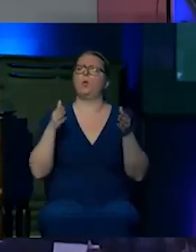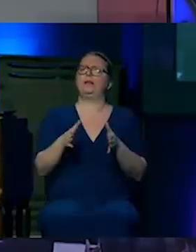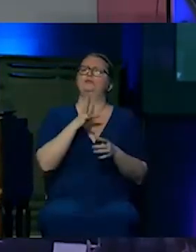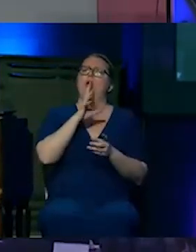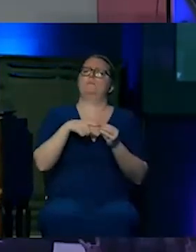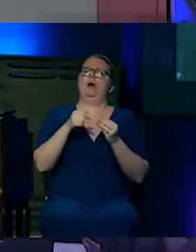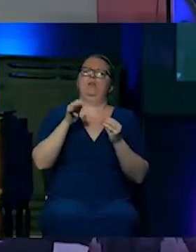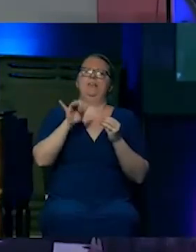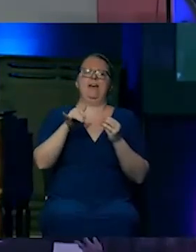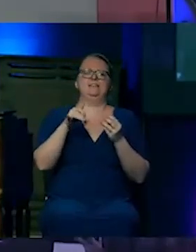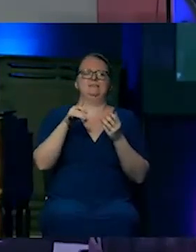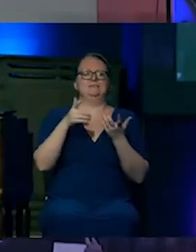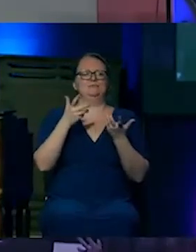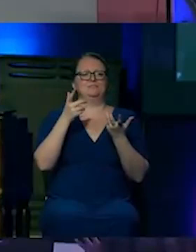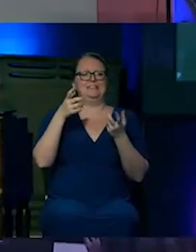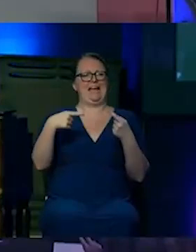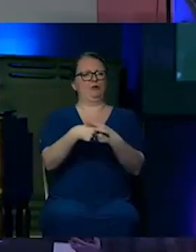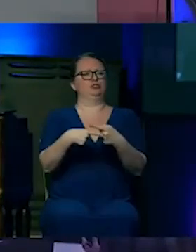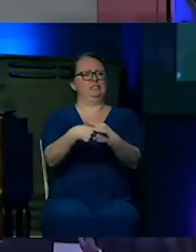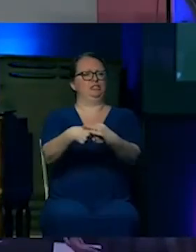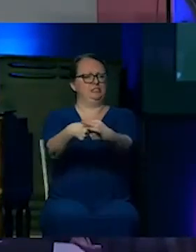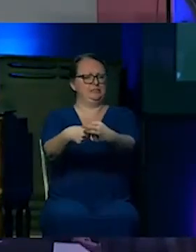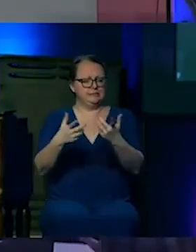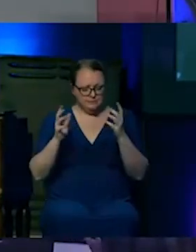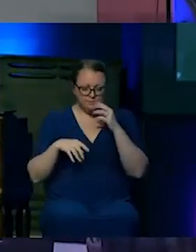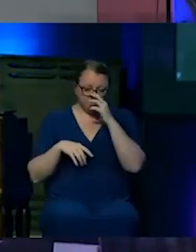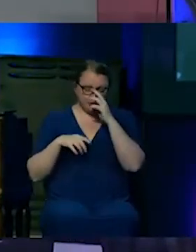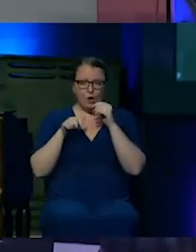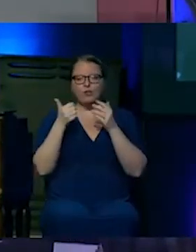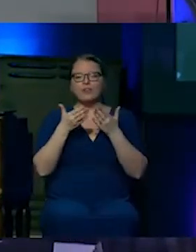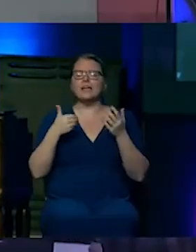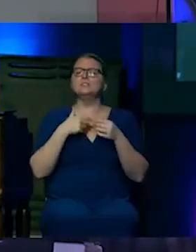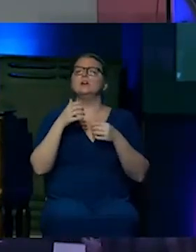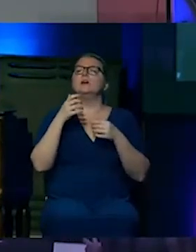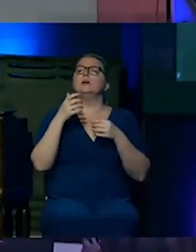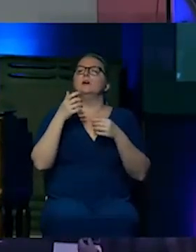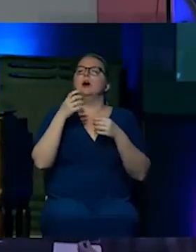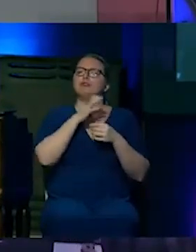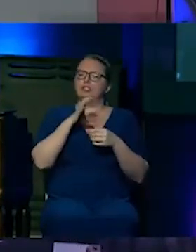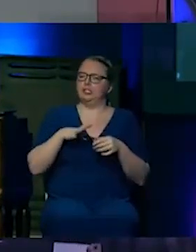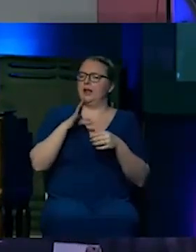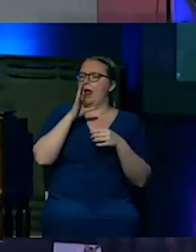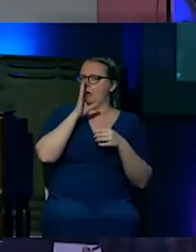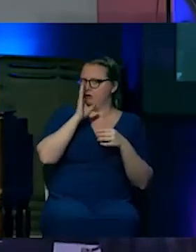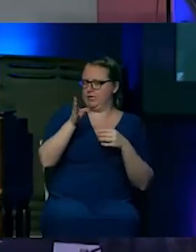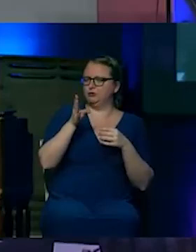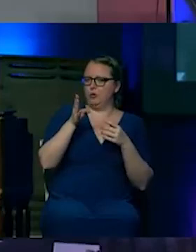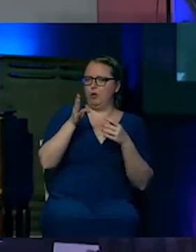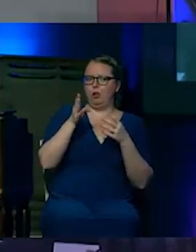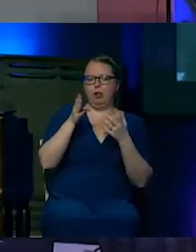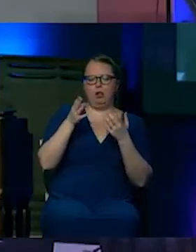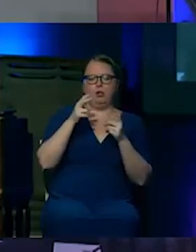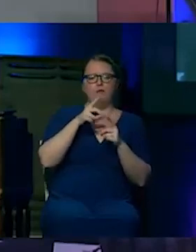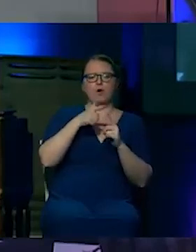that set of contradictions. And the other thing I'm going to talk about is a Christian heterosexual script, which is an adaptation of a concept that I took